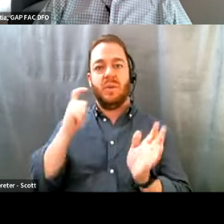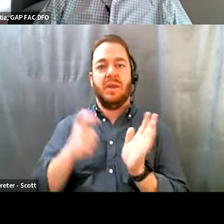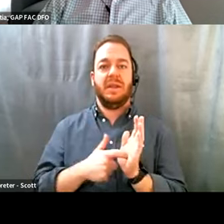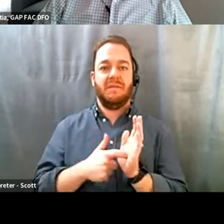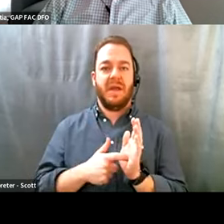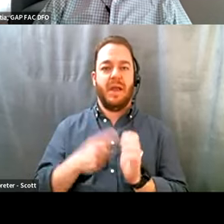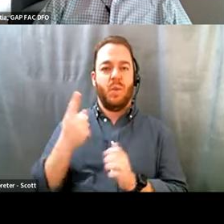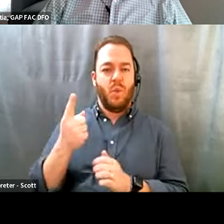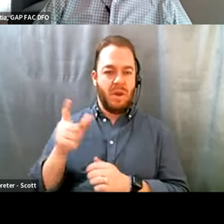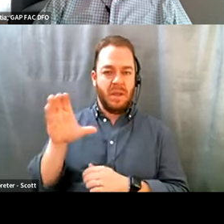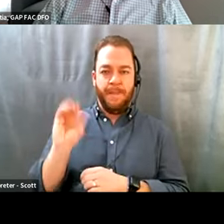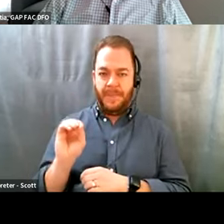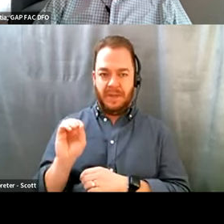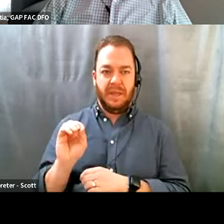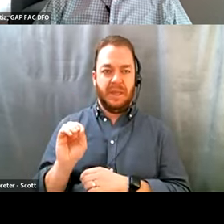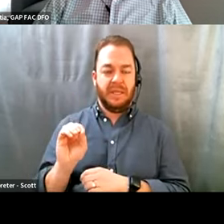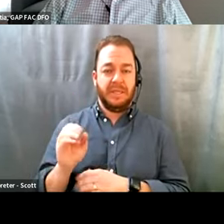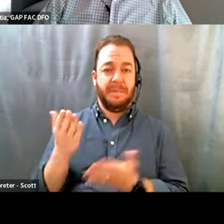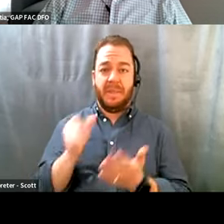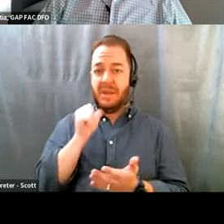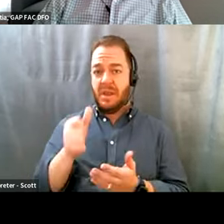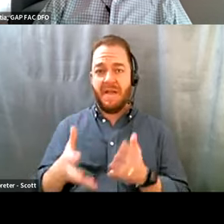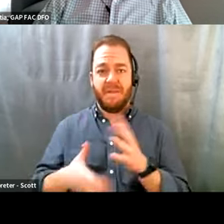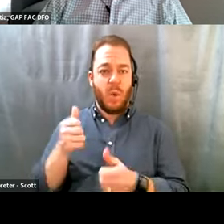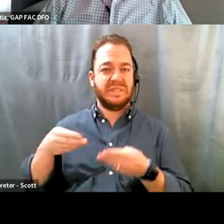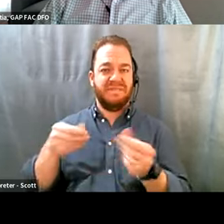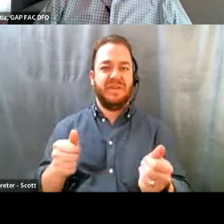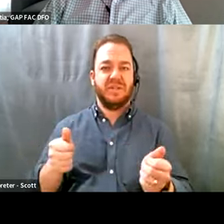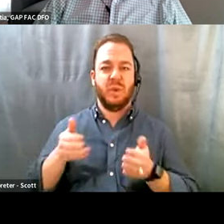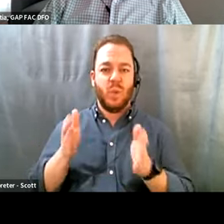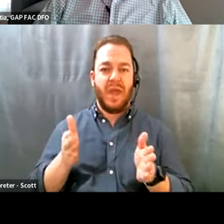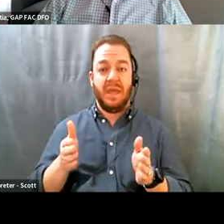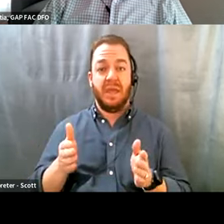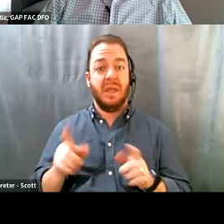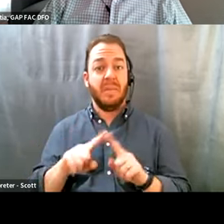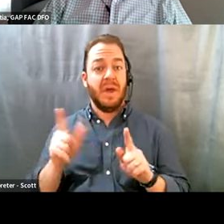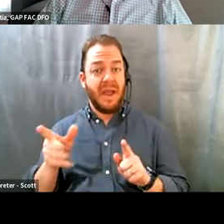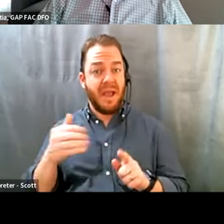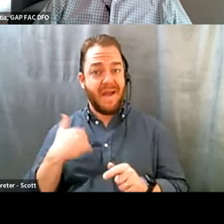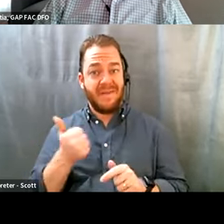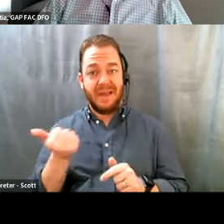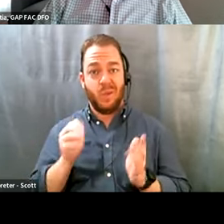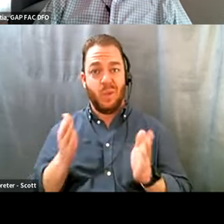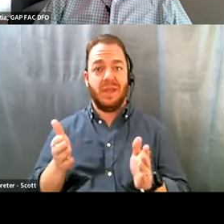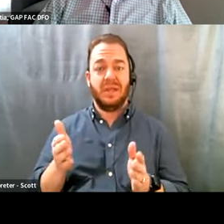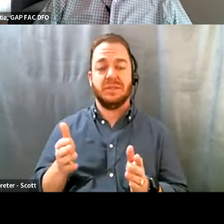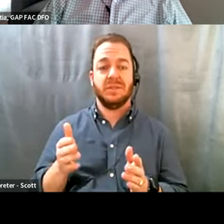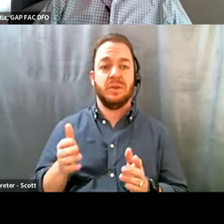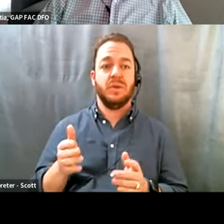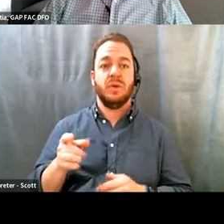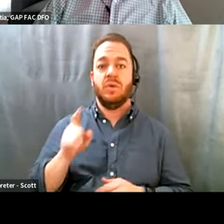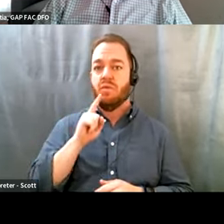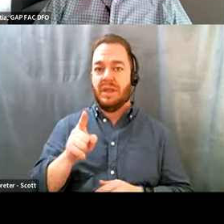that one firm may not be the most efficient way. So are there ways of getting to the belly